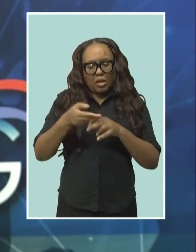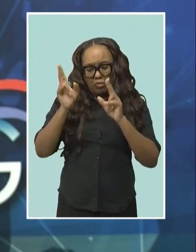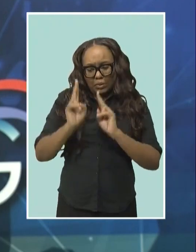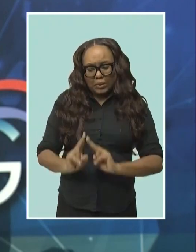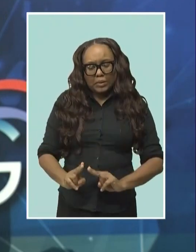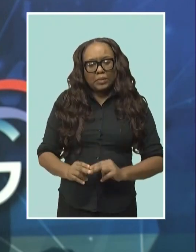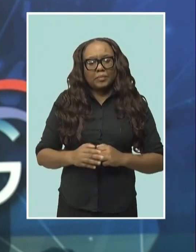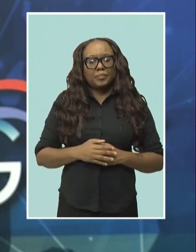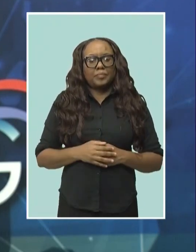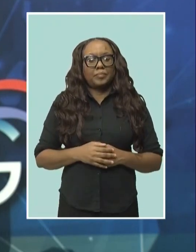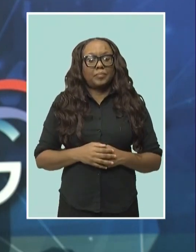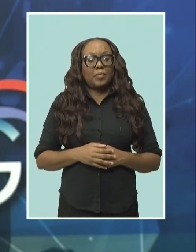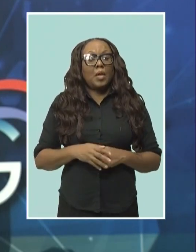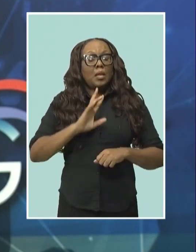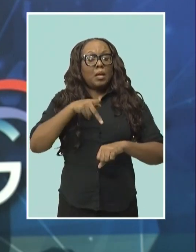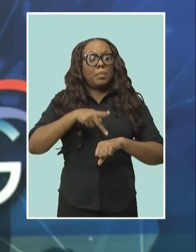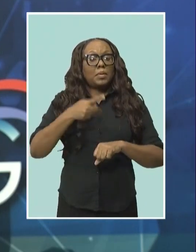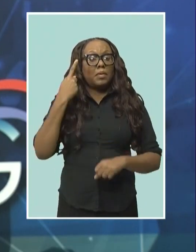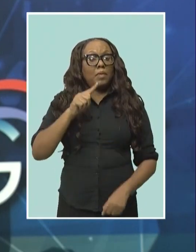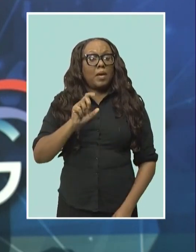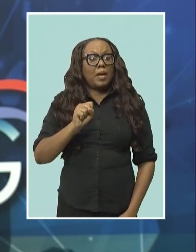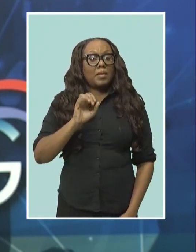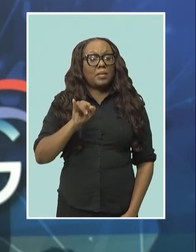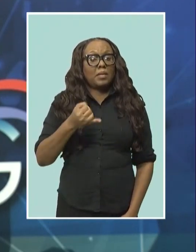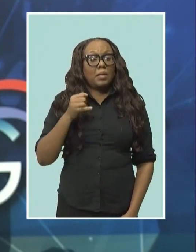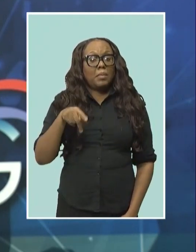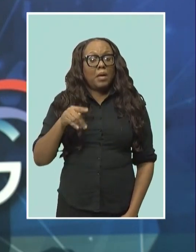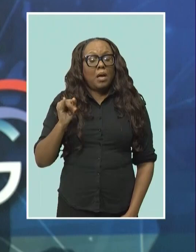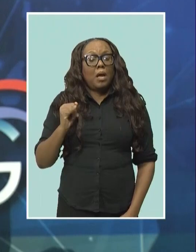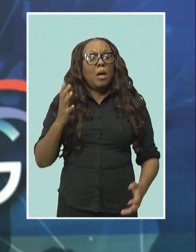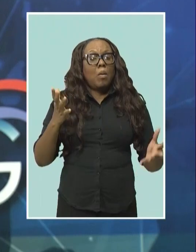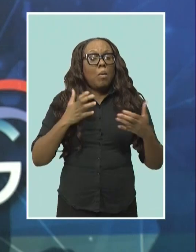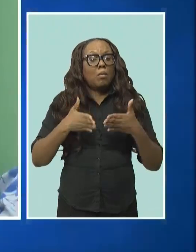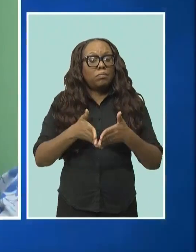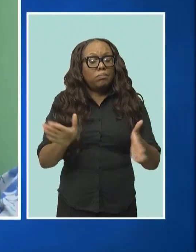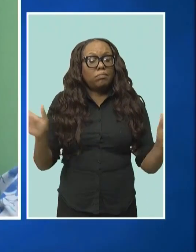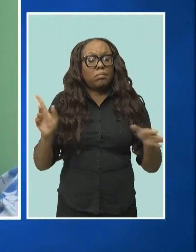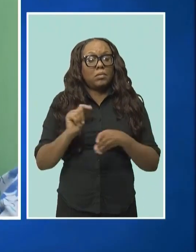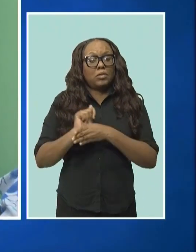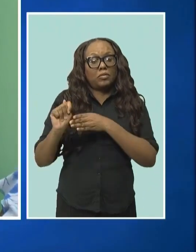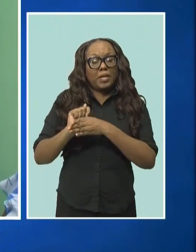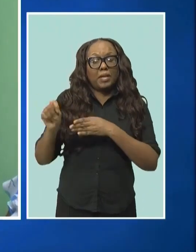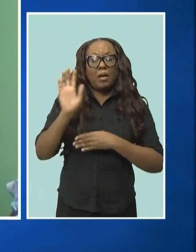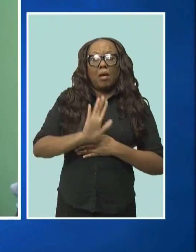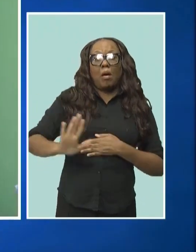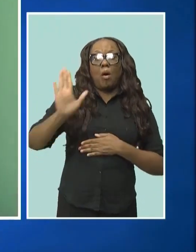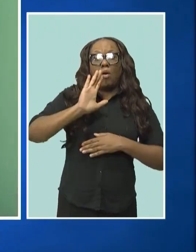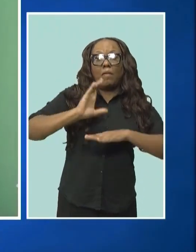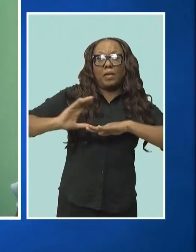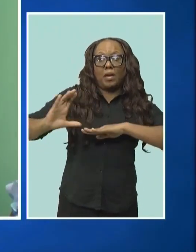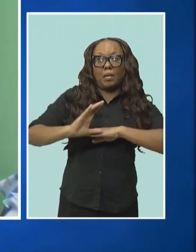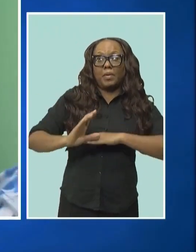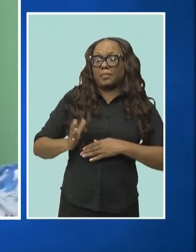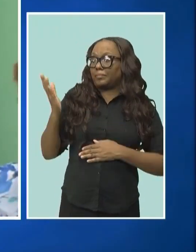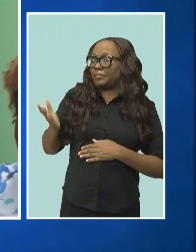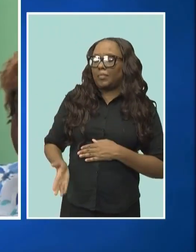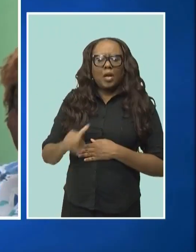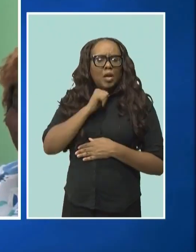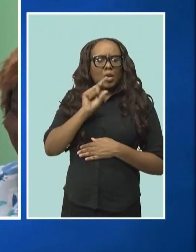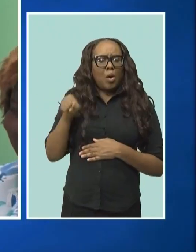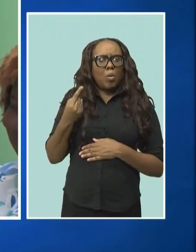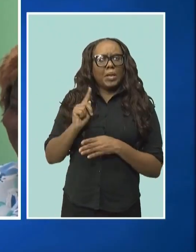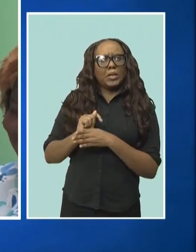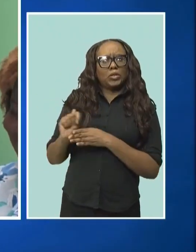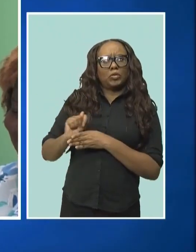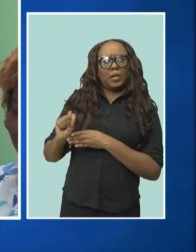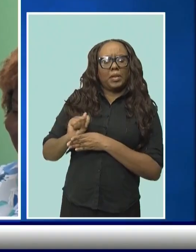Ian Drake, says the plan is to extend the training to the region. We want to expand this beyond Barbados, by the way, and